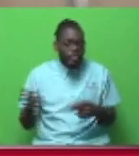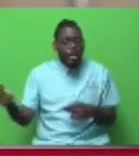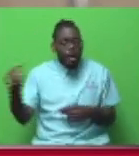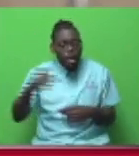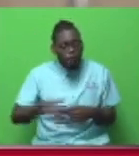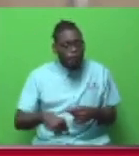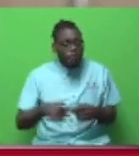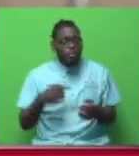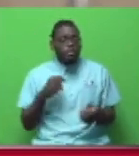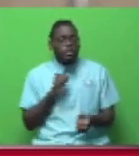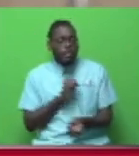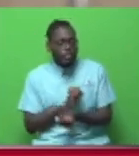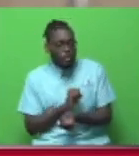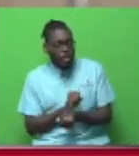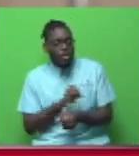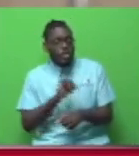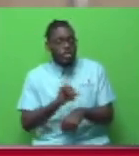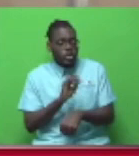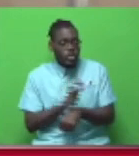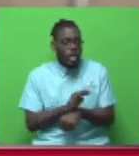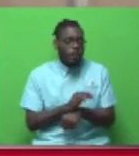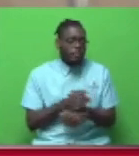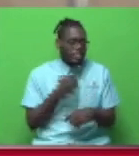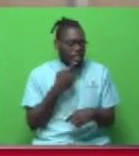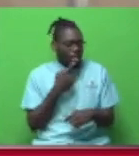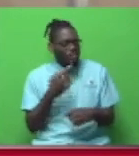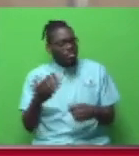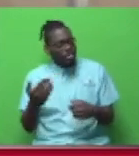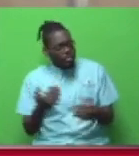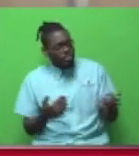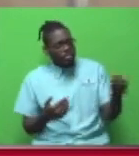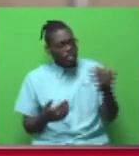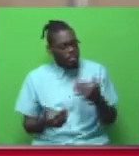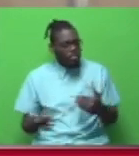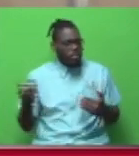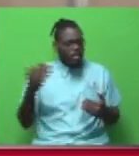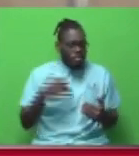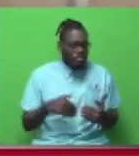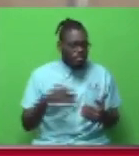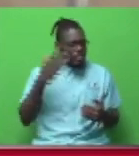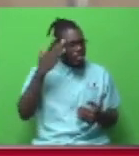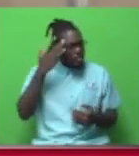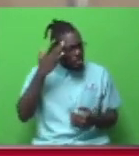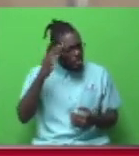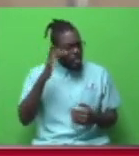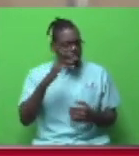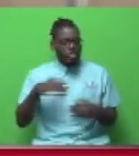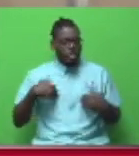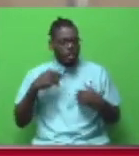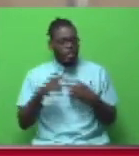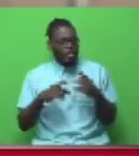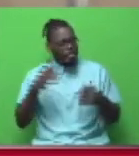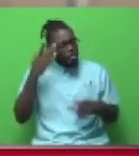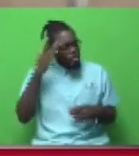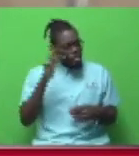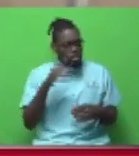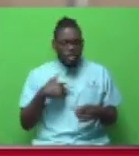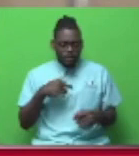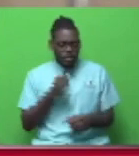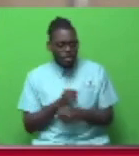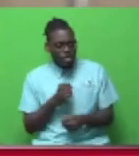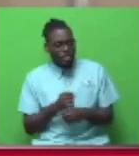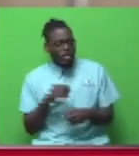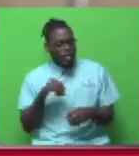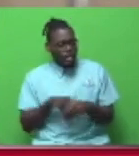open our arms to these young professionals, these bright young professionals who work throughout the length and breadth of the ministry. And what